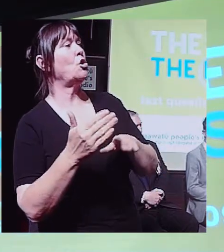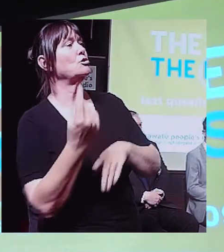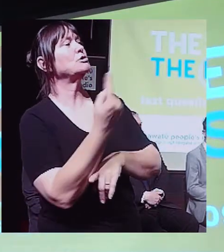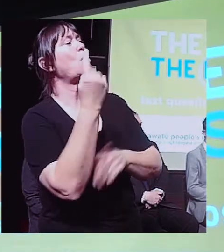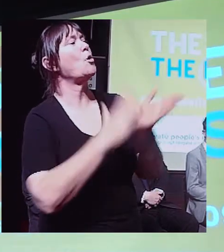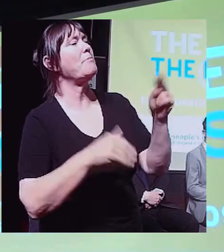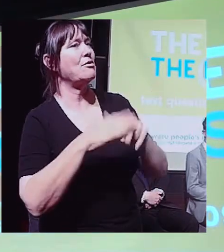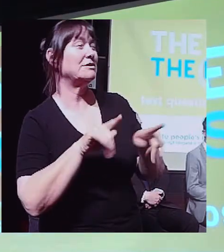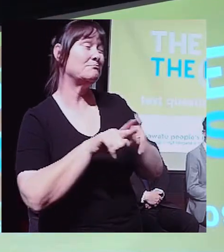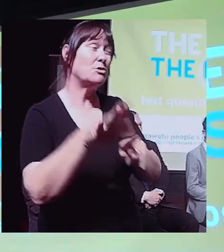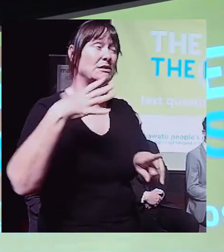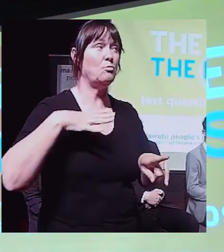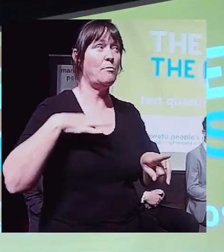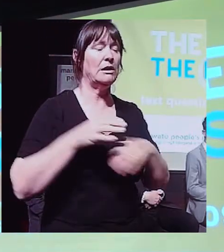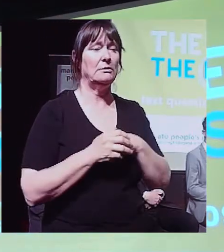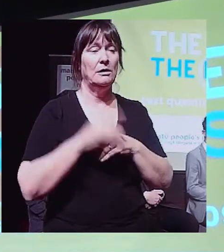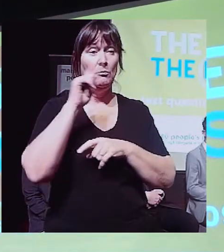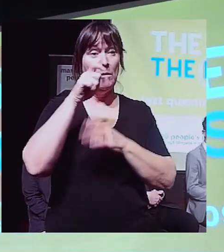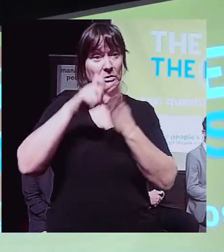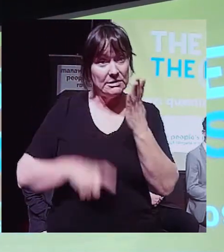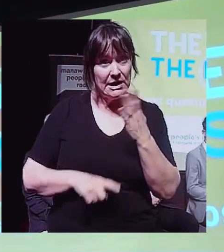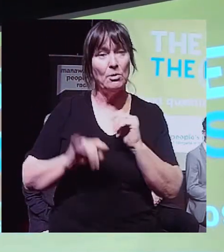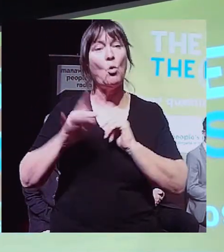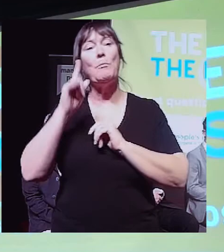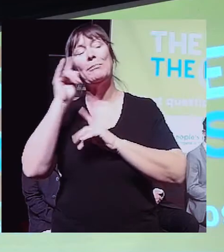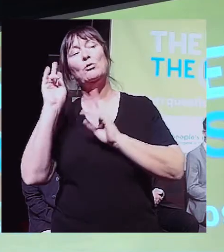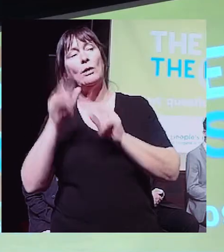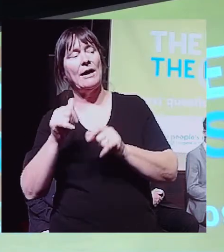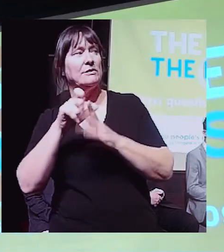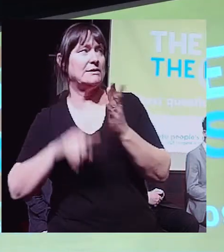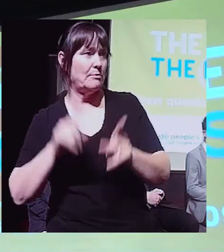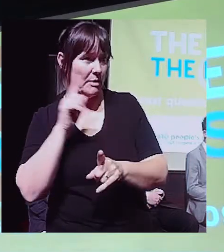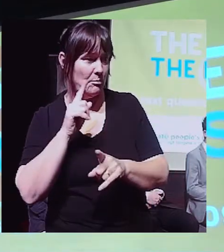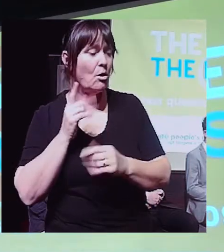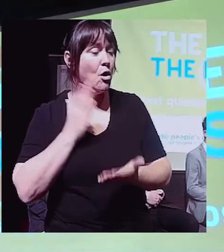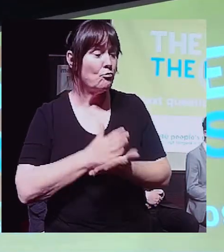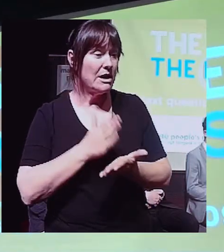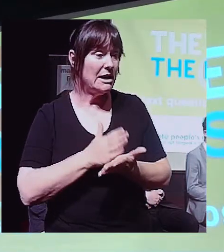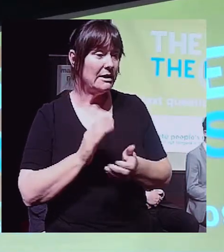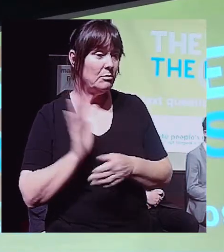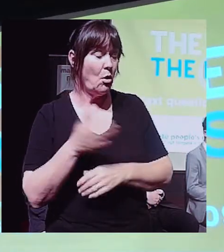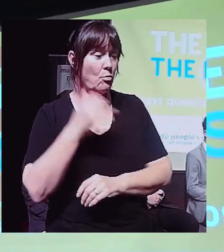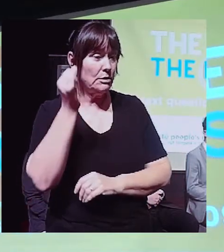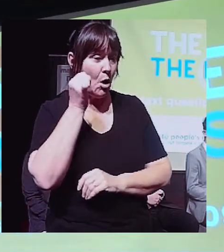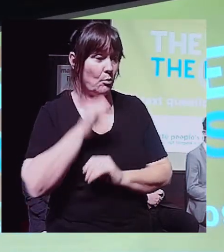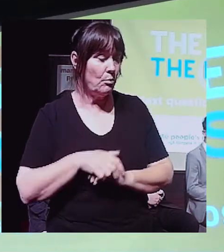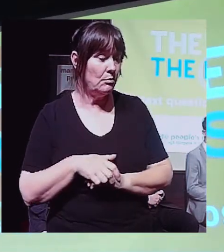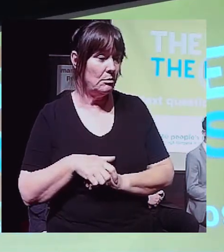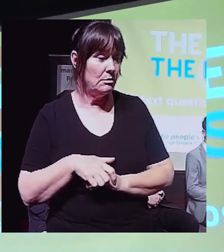women, those that have a disability or those that are carers for those with a disability. And the reality is that we all know